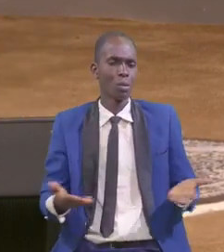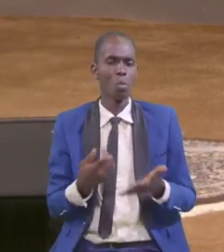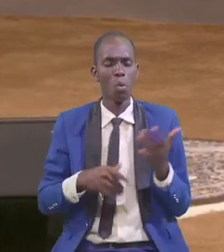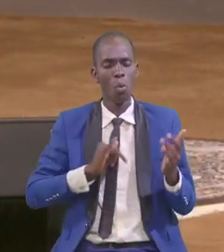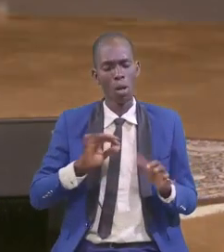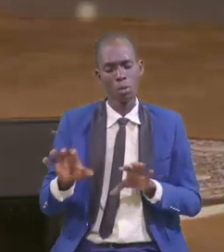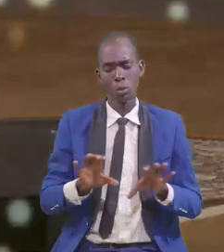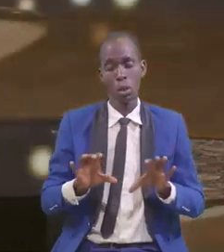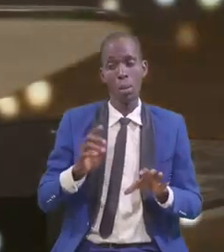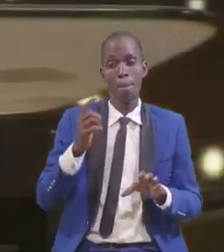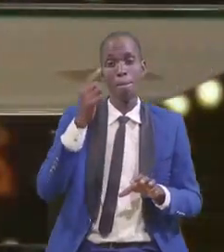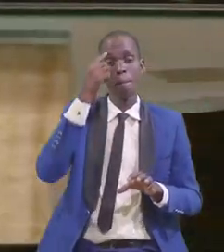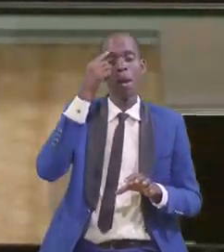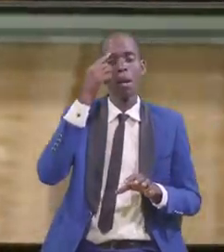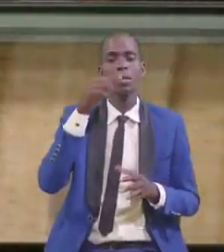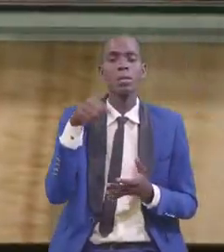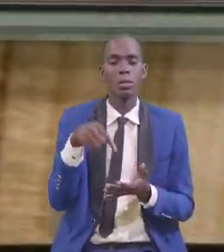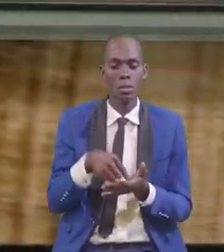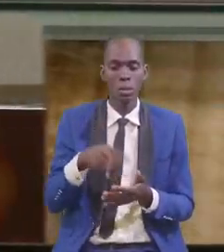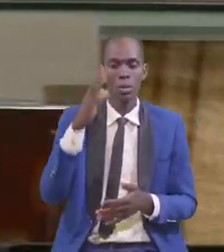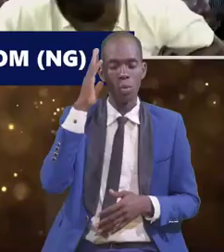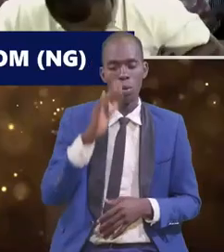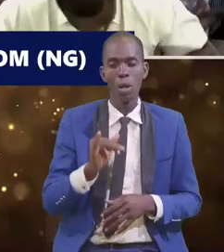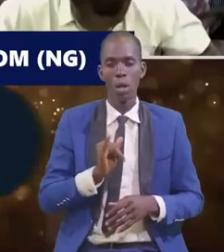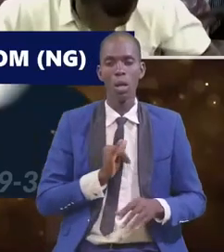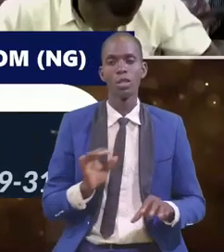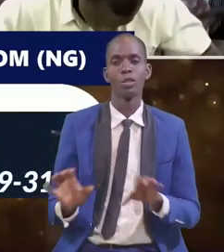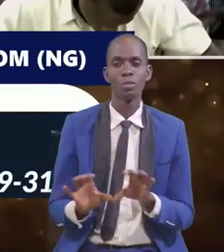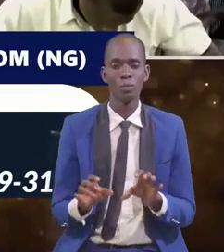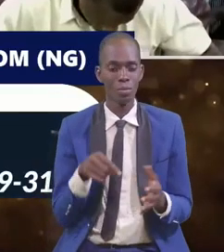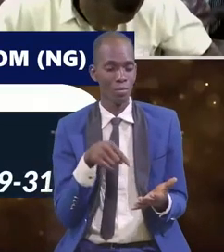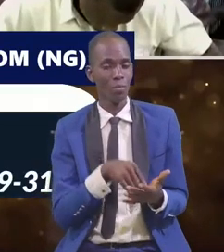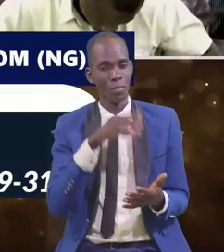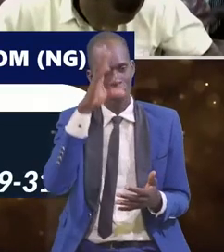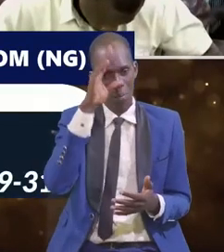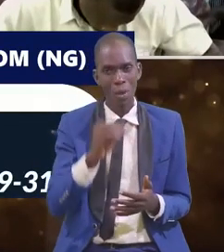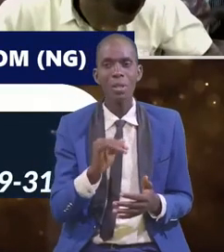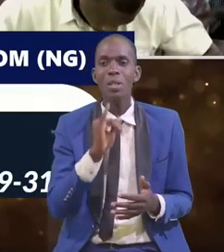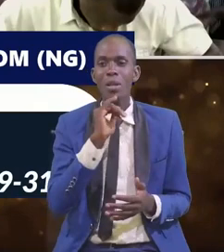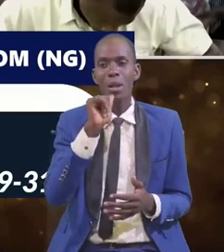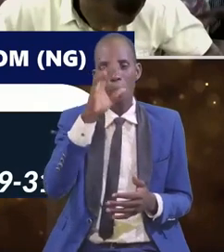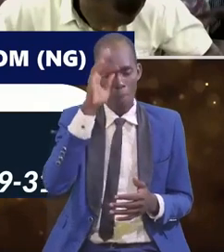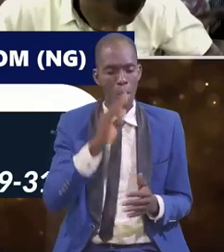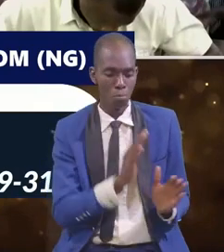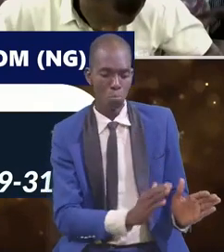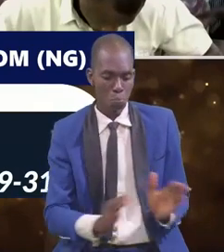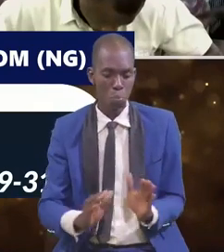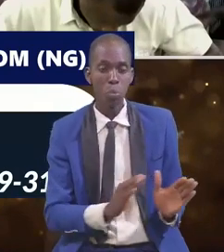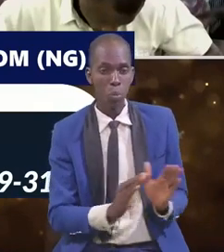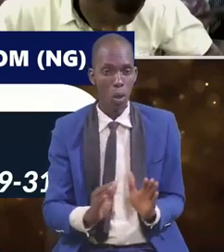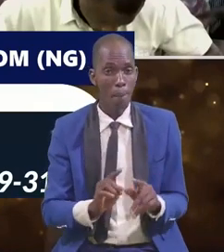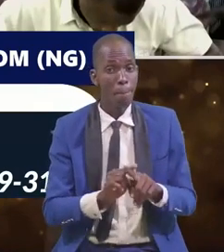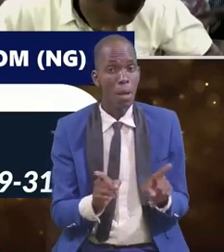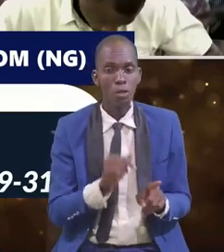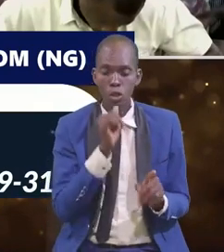said, this will I do. It's a man of planning. It's not planning for heaven, it's planning for